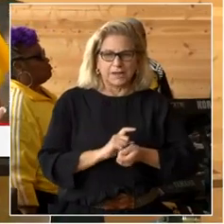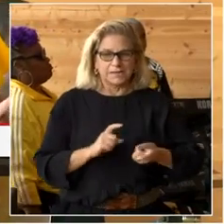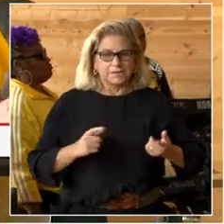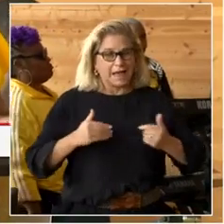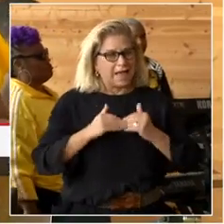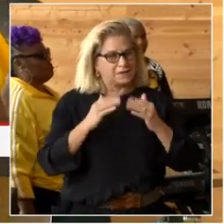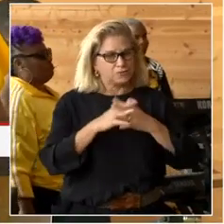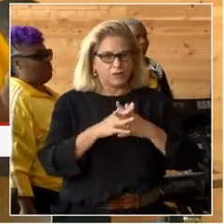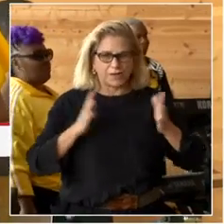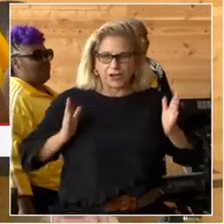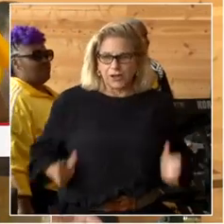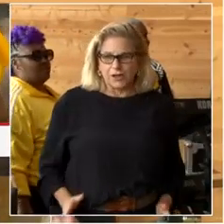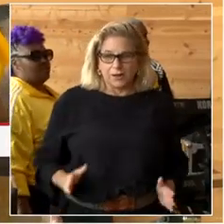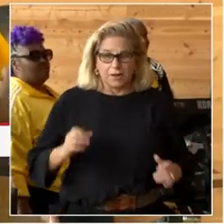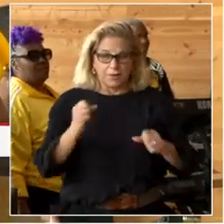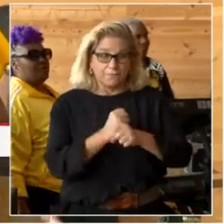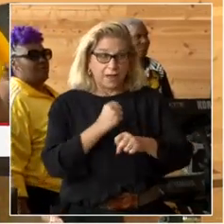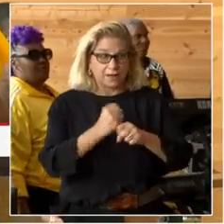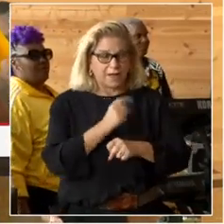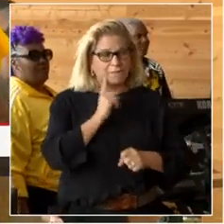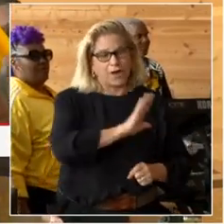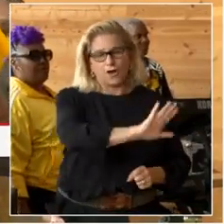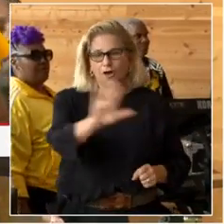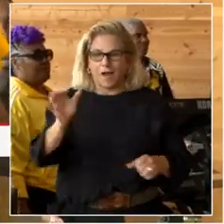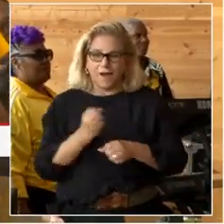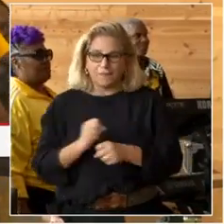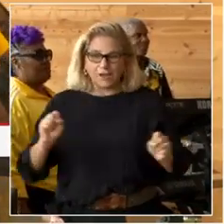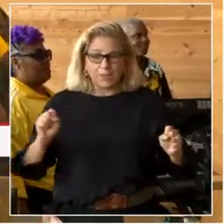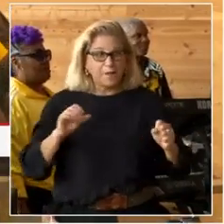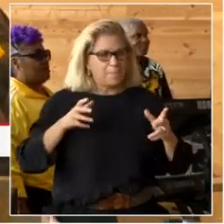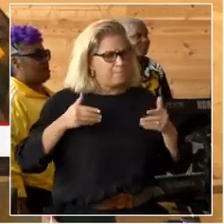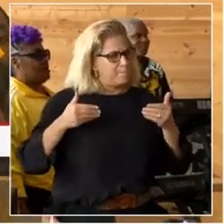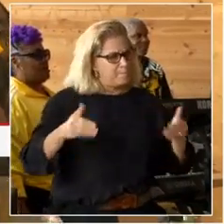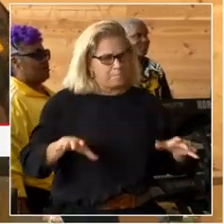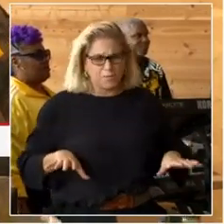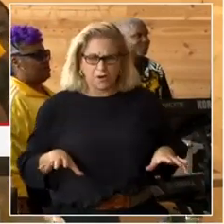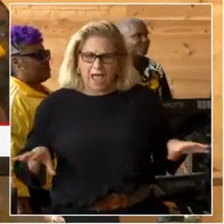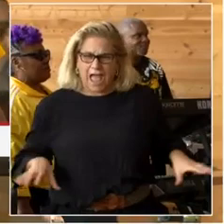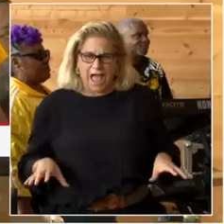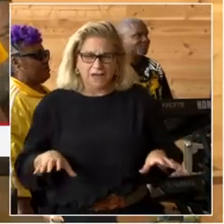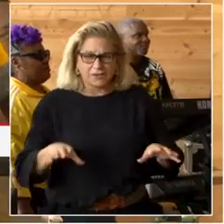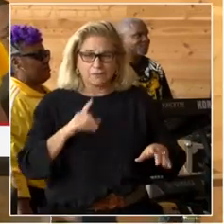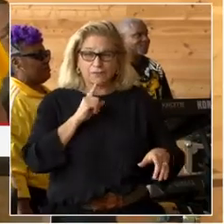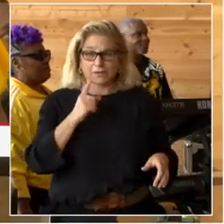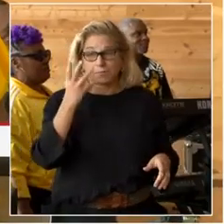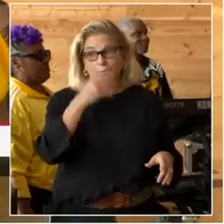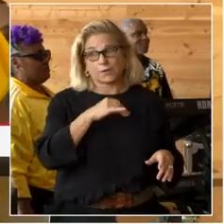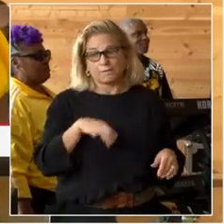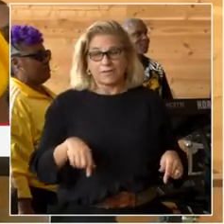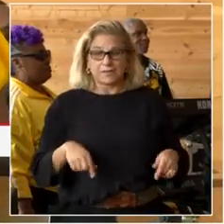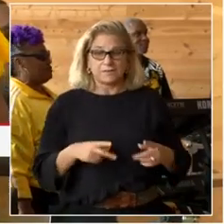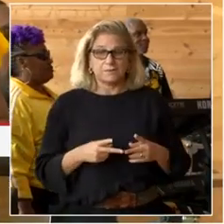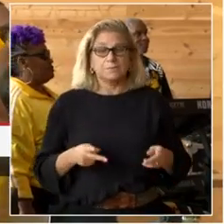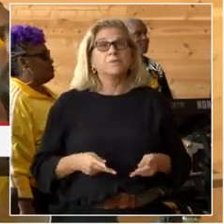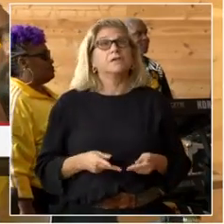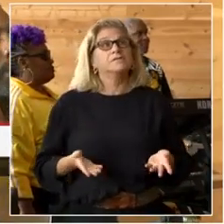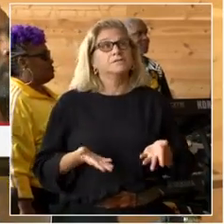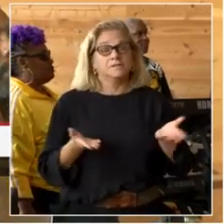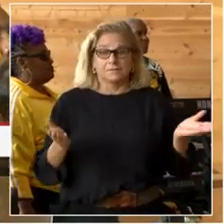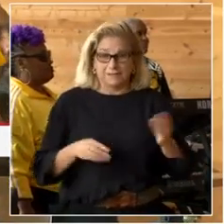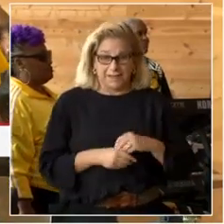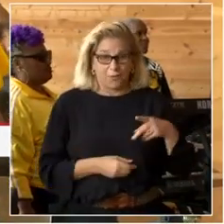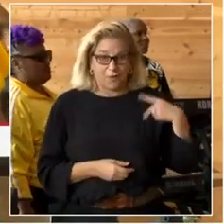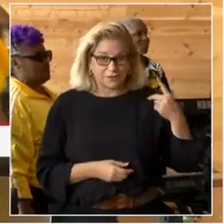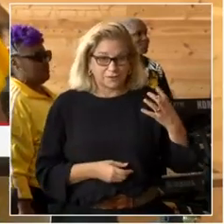is fighting for her freedom to exercise opportunities in the beauty space here in the District of Columbia. That's none other